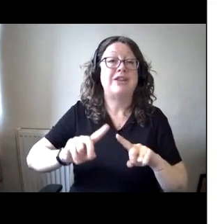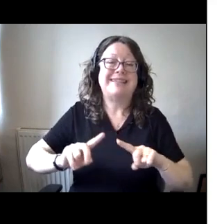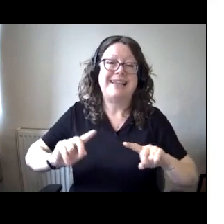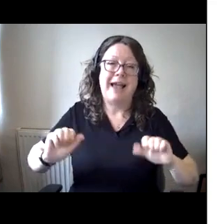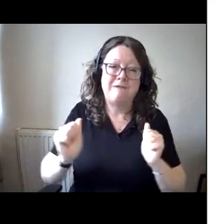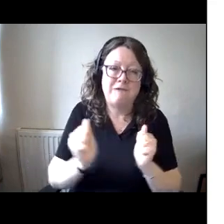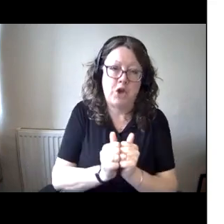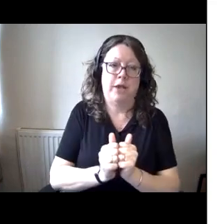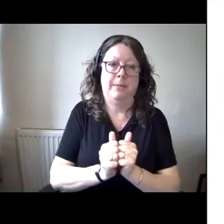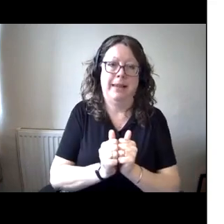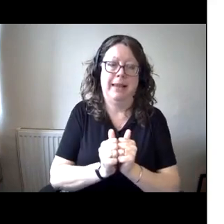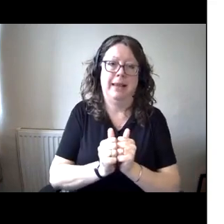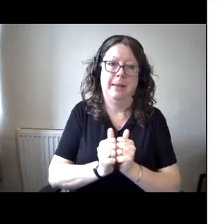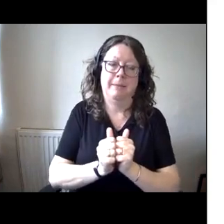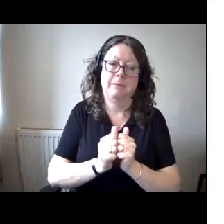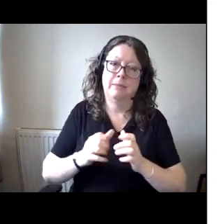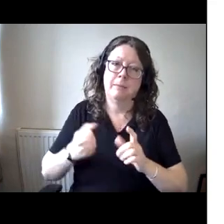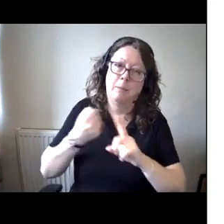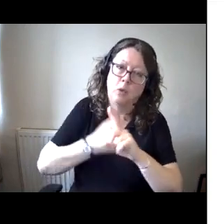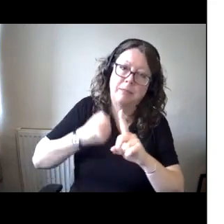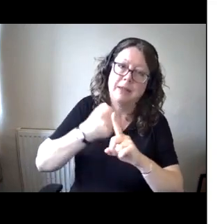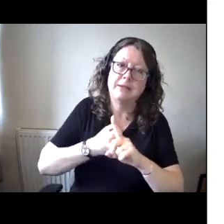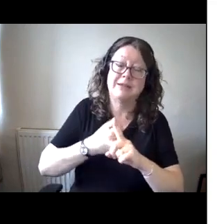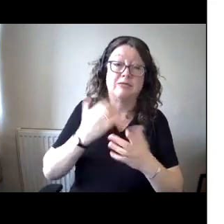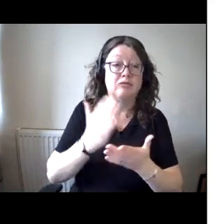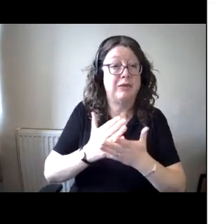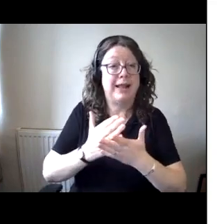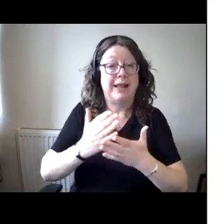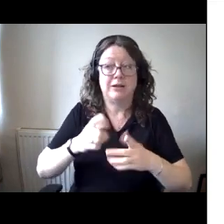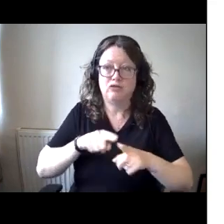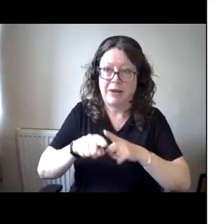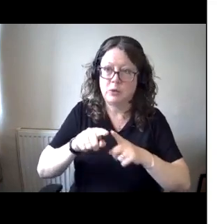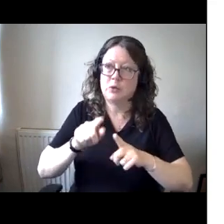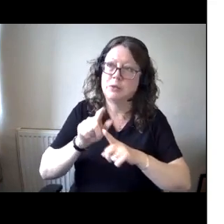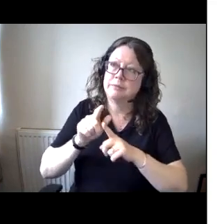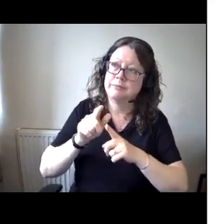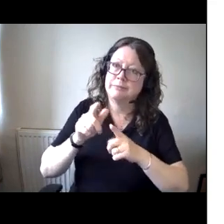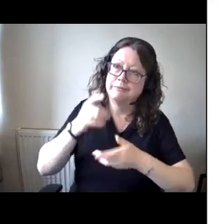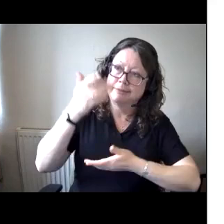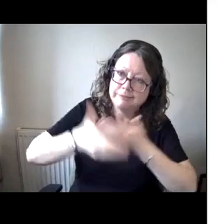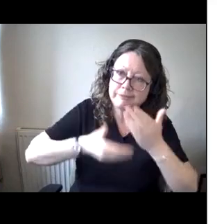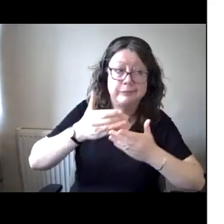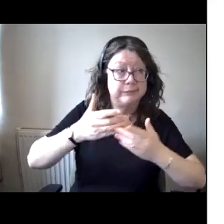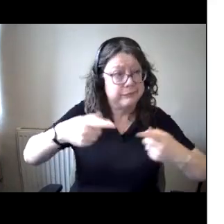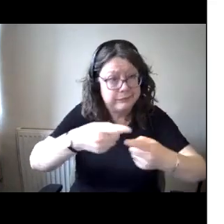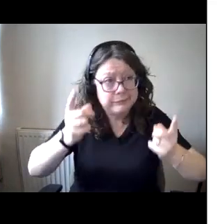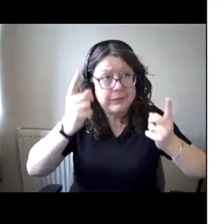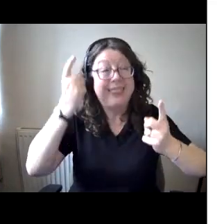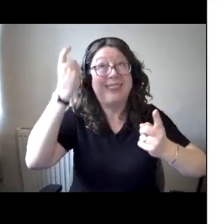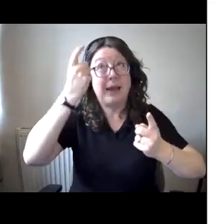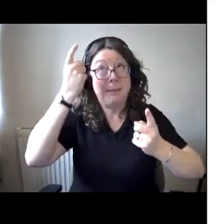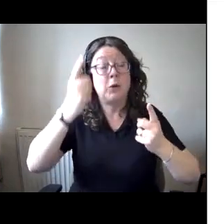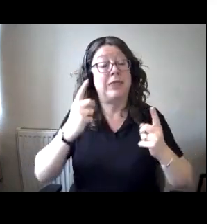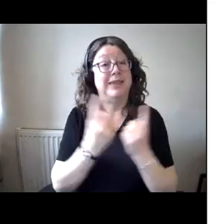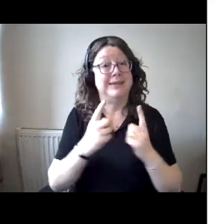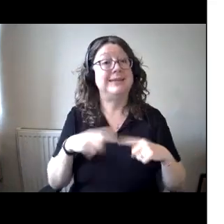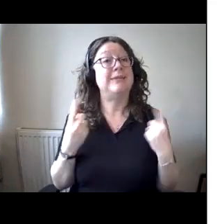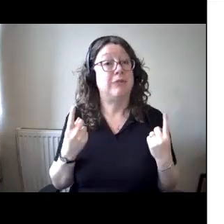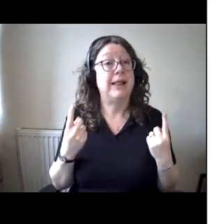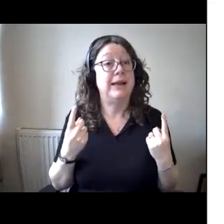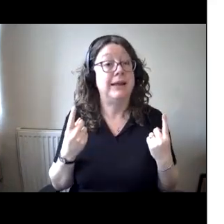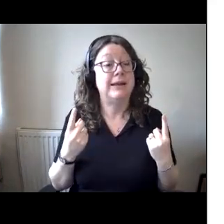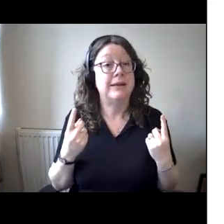presenting, are communicating, is that maybe we can think about it a little bit differently. Maybe instead of thinking these